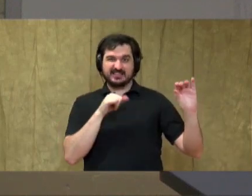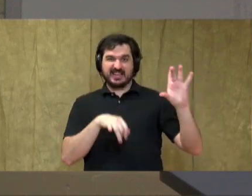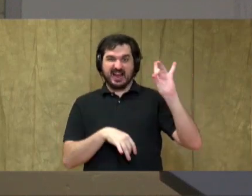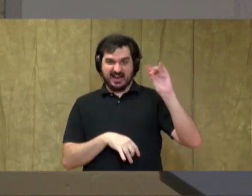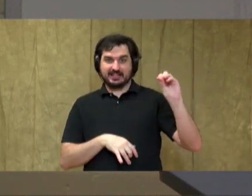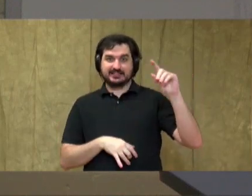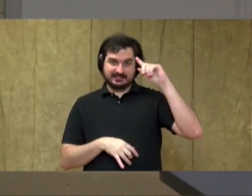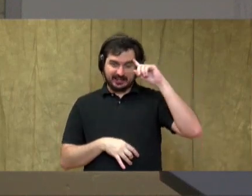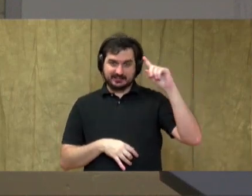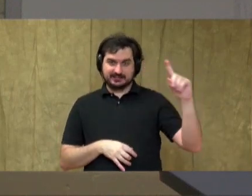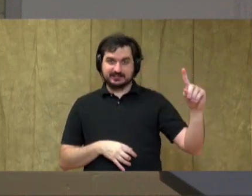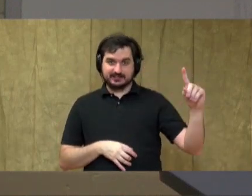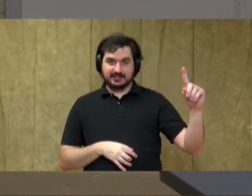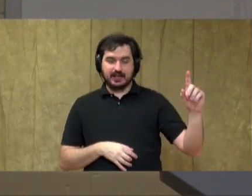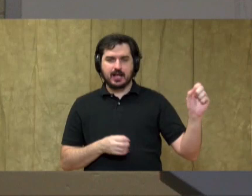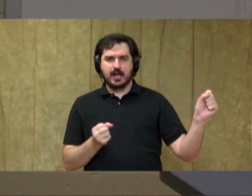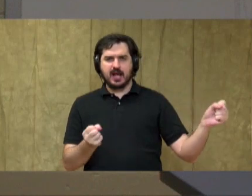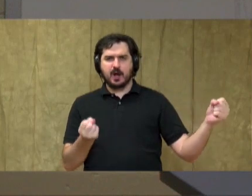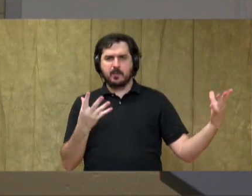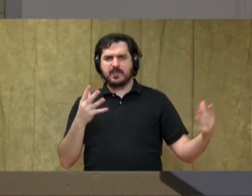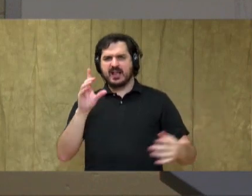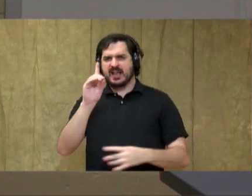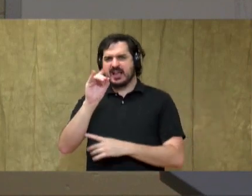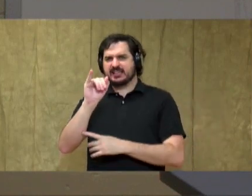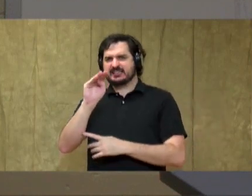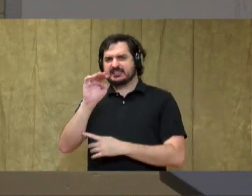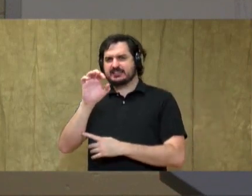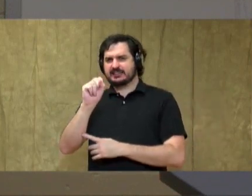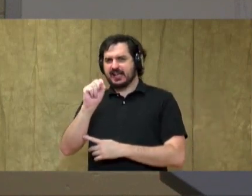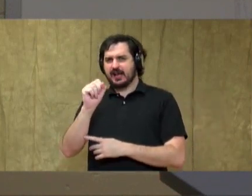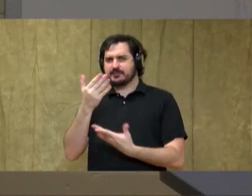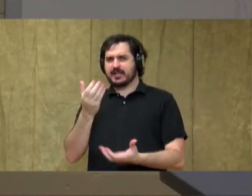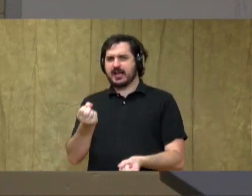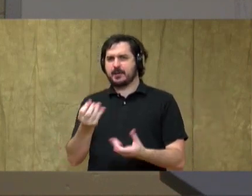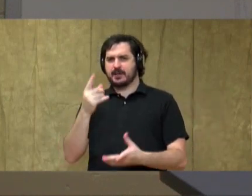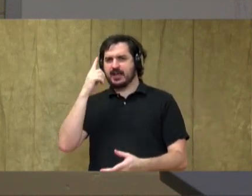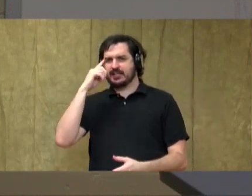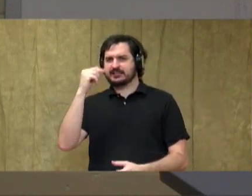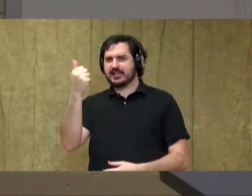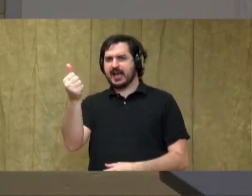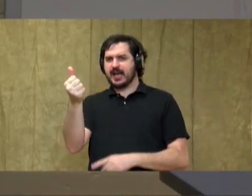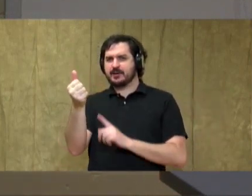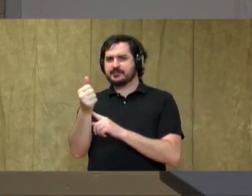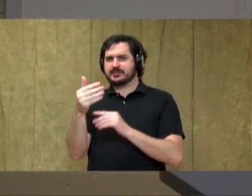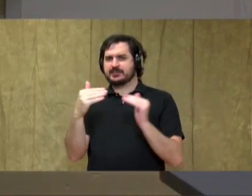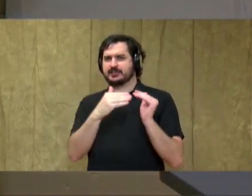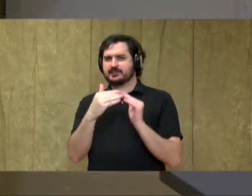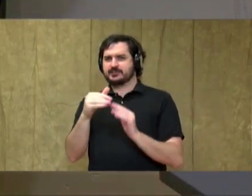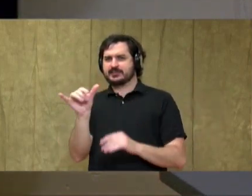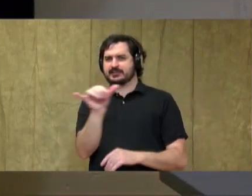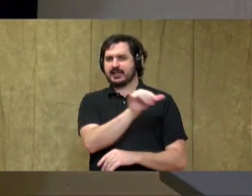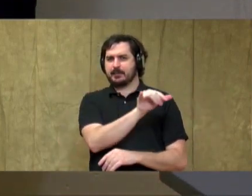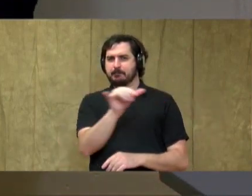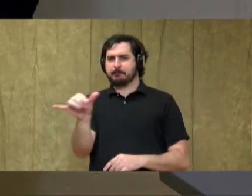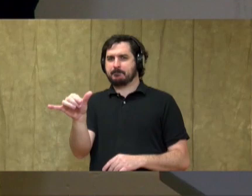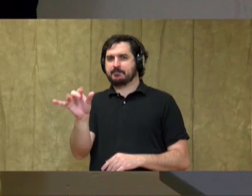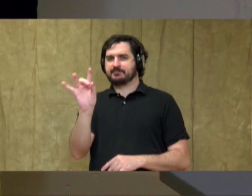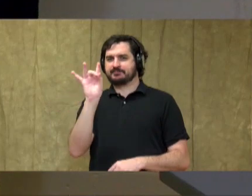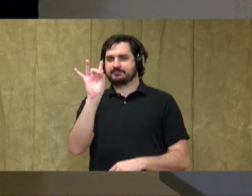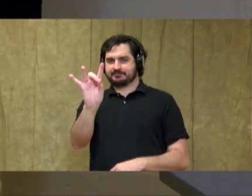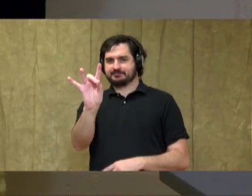right? Well, how many dimes would equal that same amount? 8 dimes,